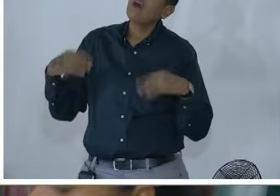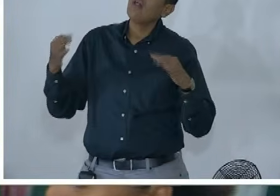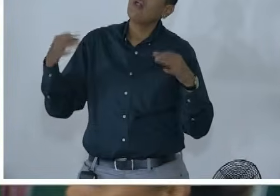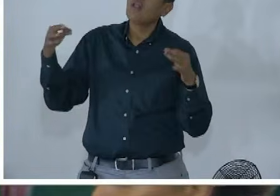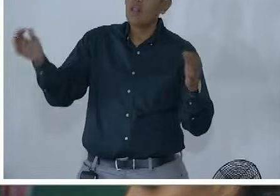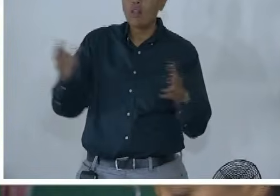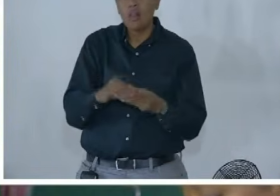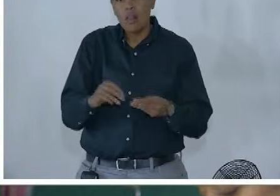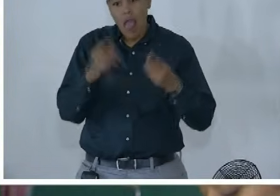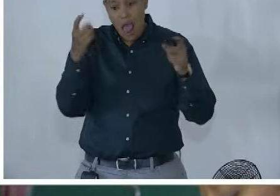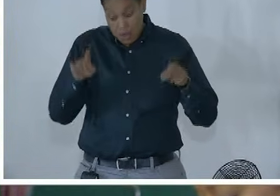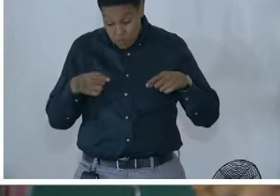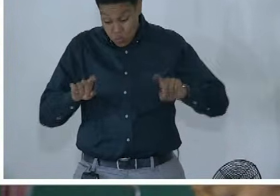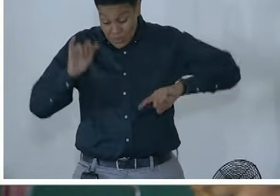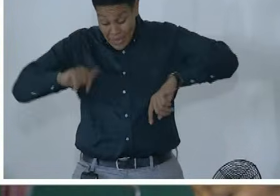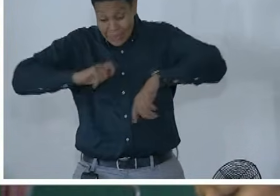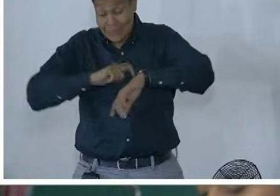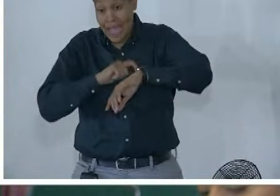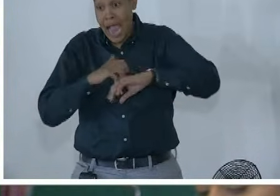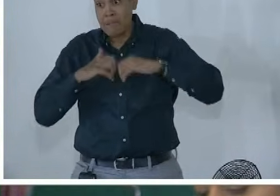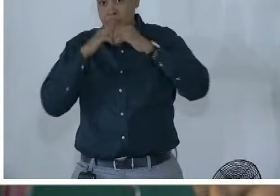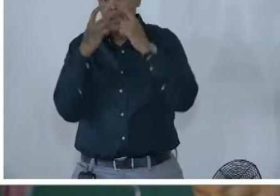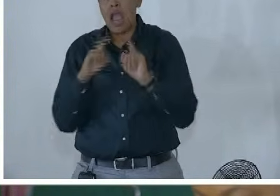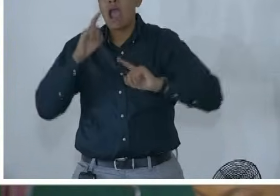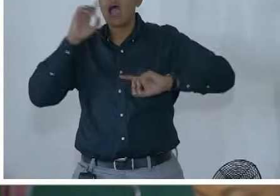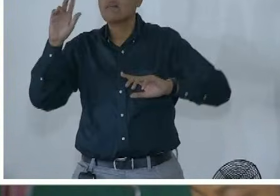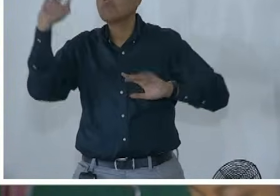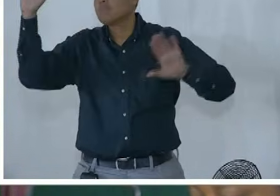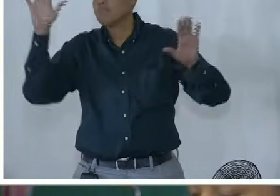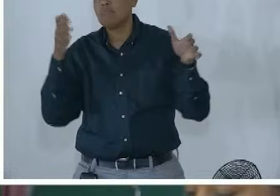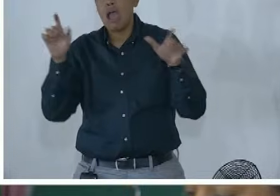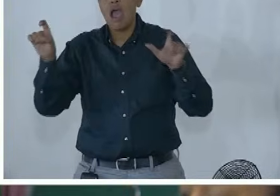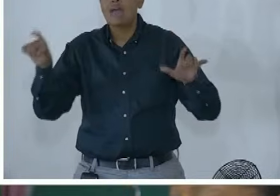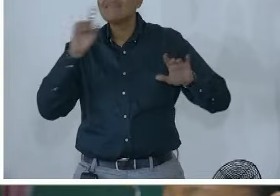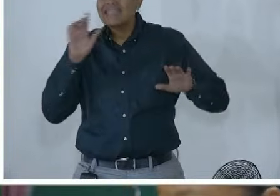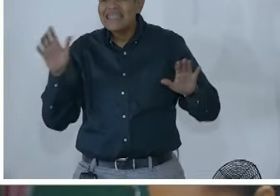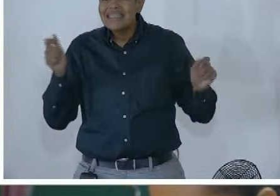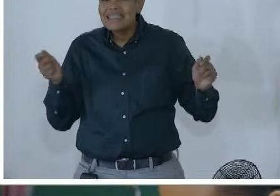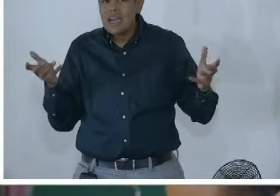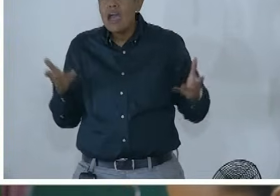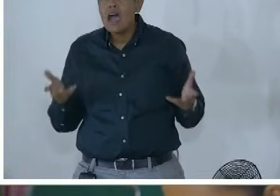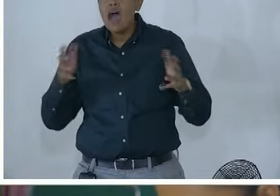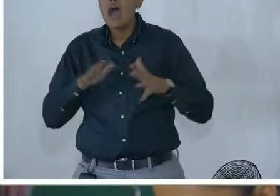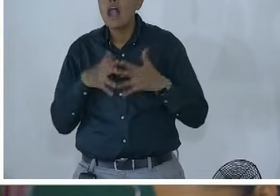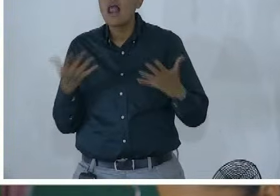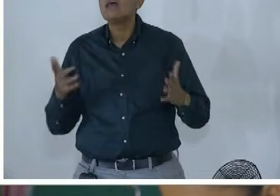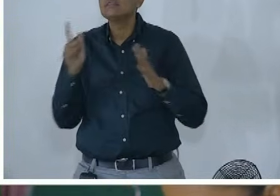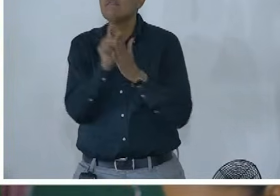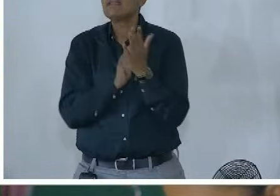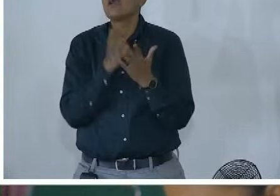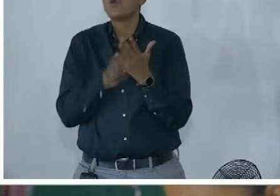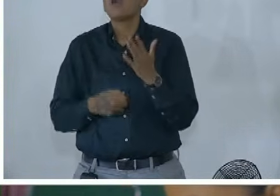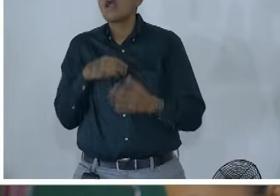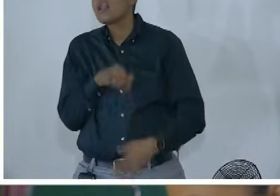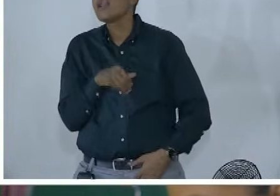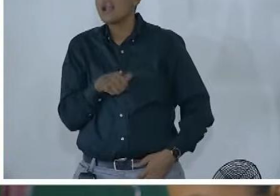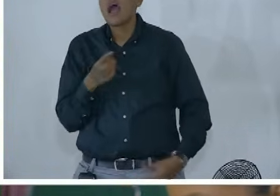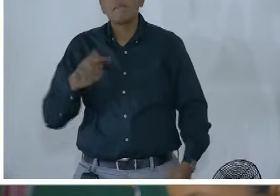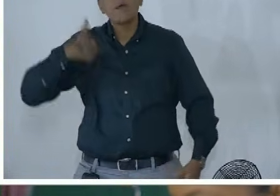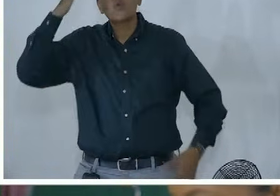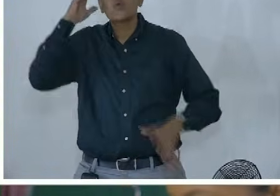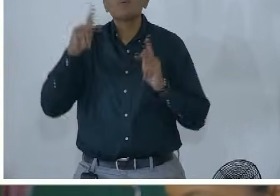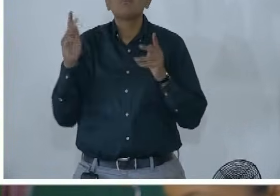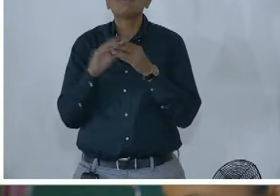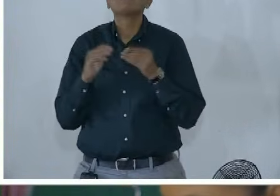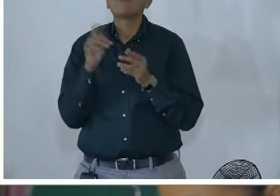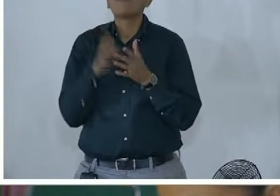on. During that time, parties have to incur a lot of legal costs. I know people talk about